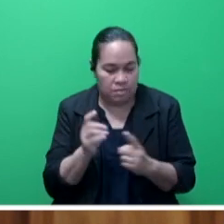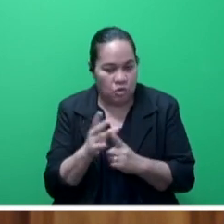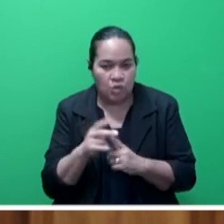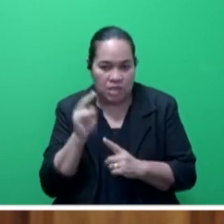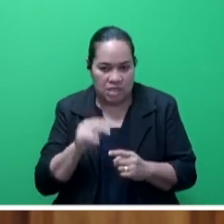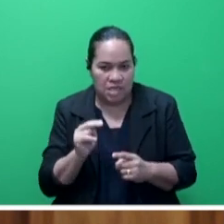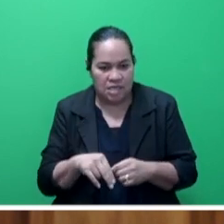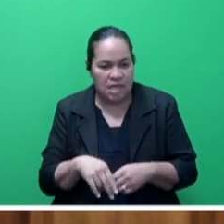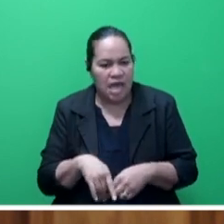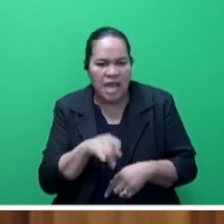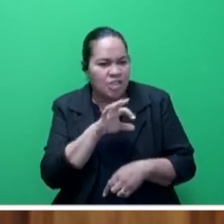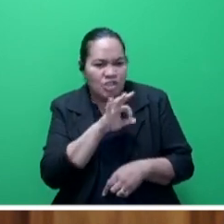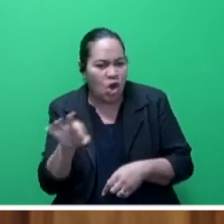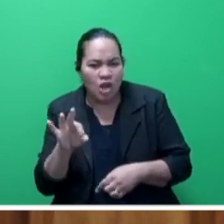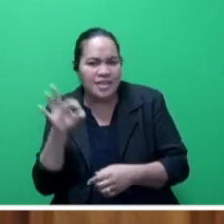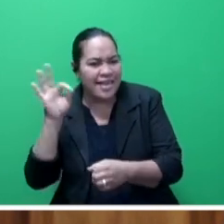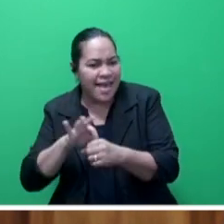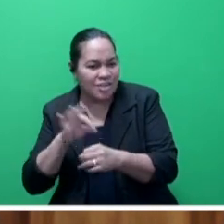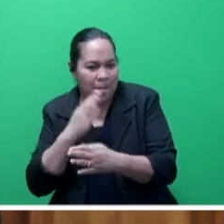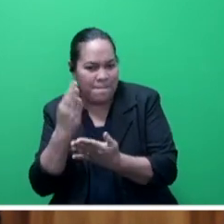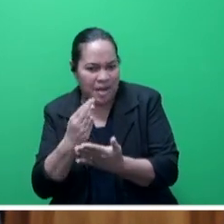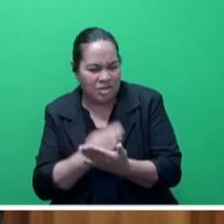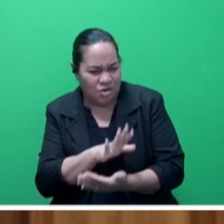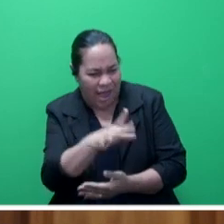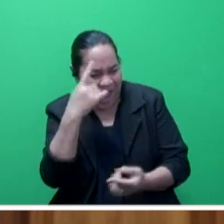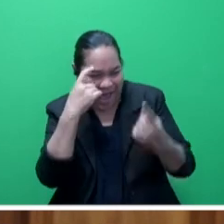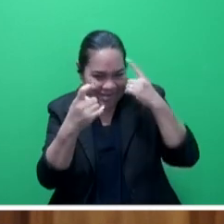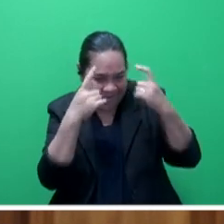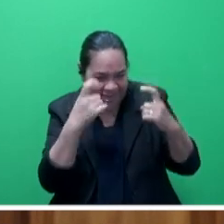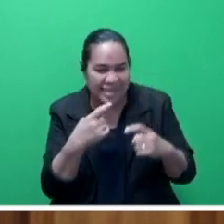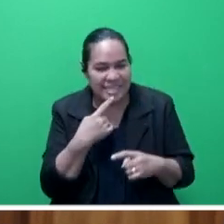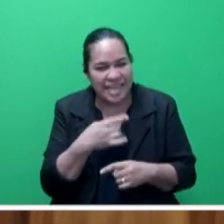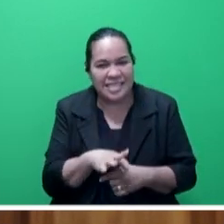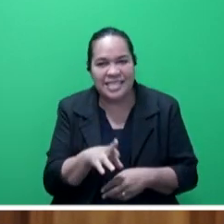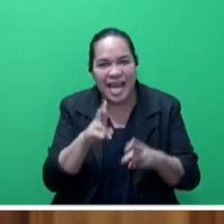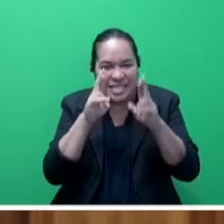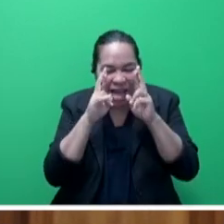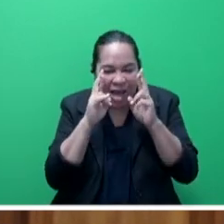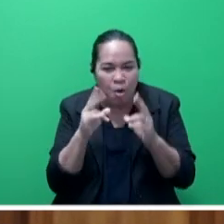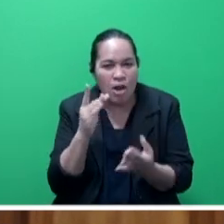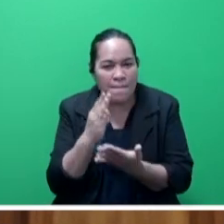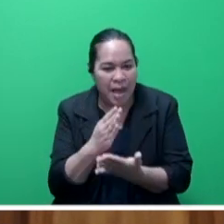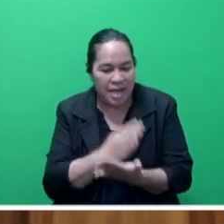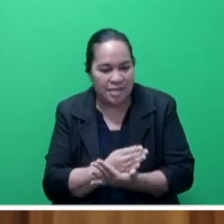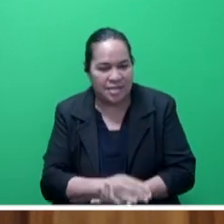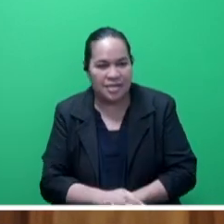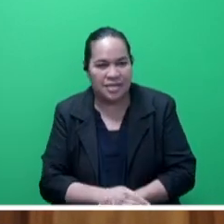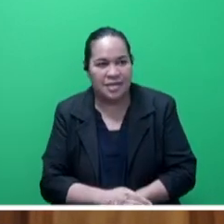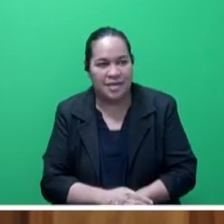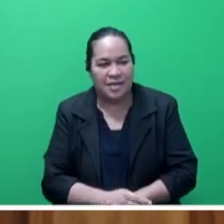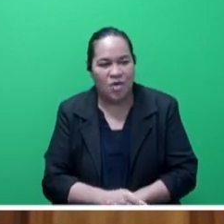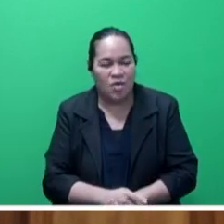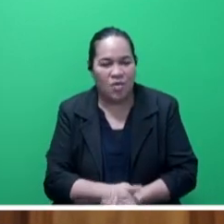an election budget, or what some might term as a Sangamoli budget. If it's anything,